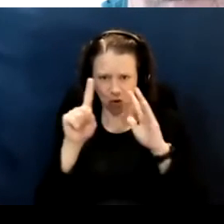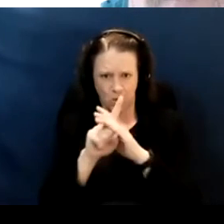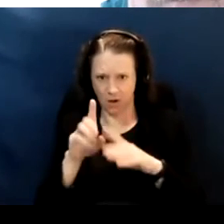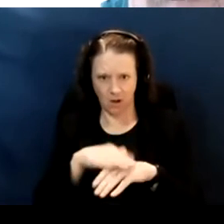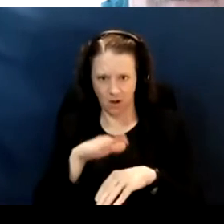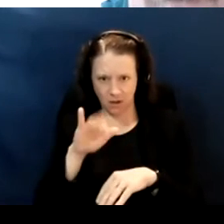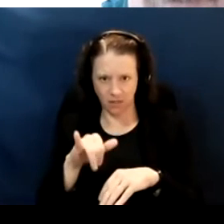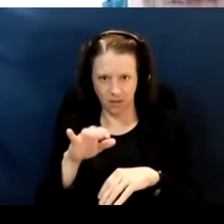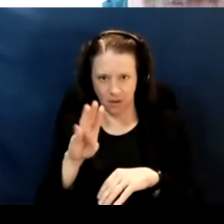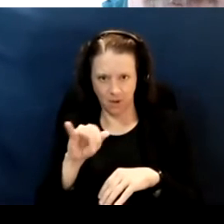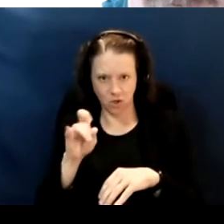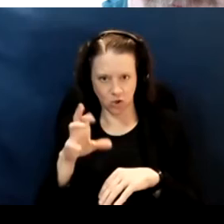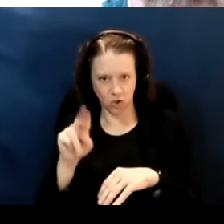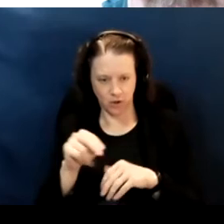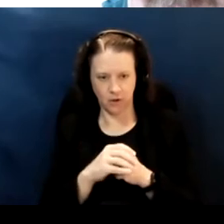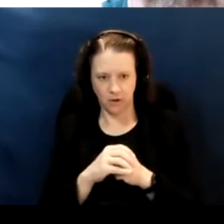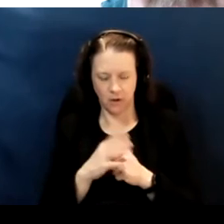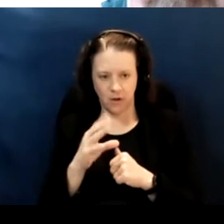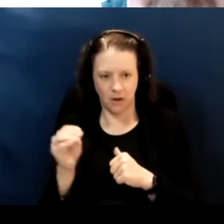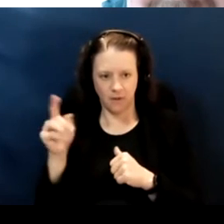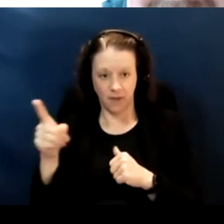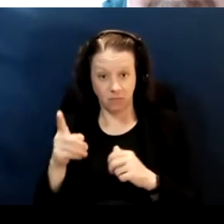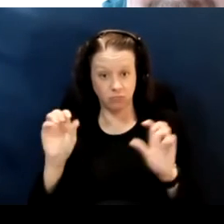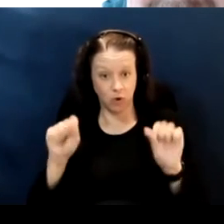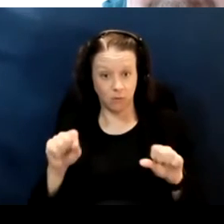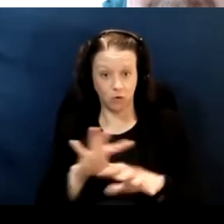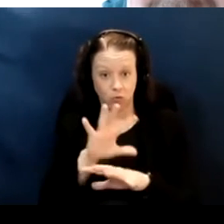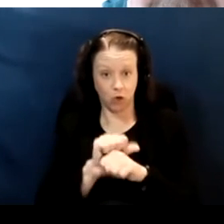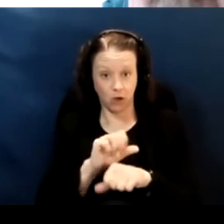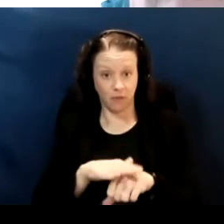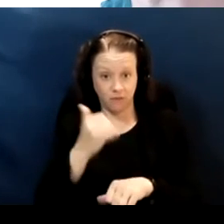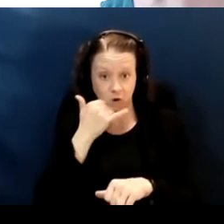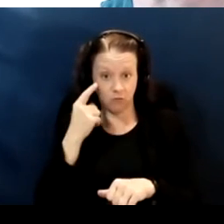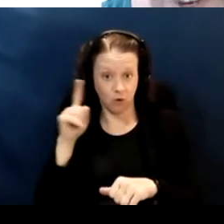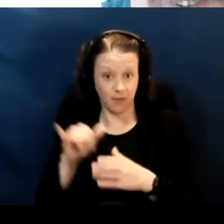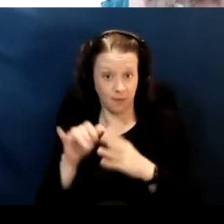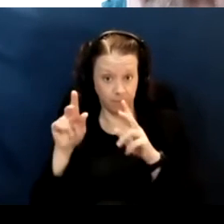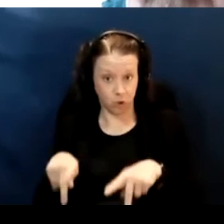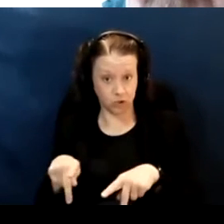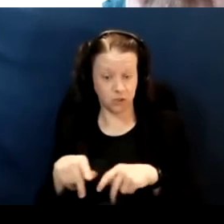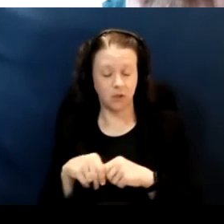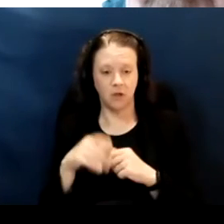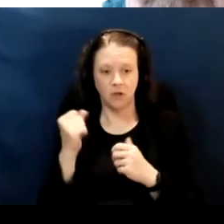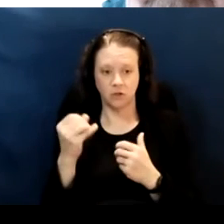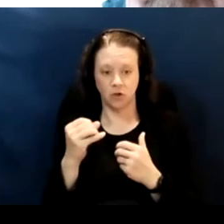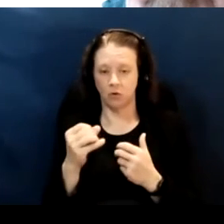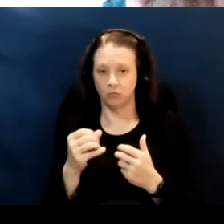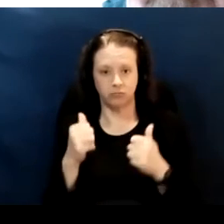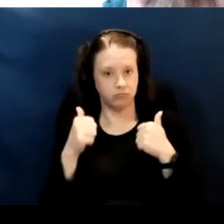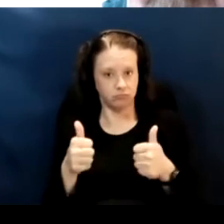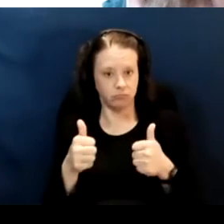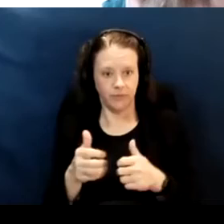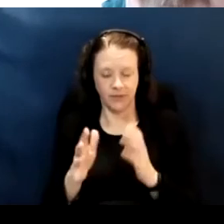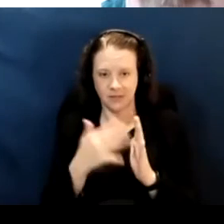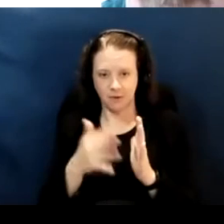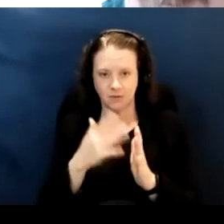book an appointment on my turn. And they were able to book it over the phone for him. So that was like, you know, like we, sometimes